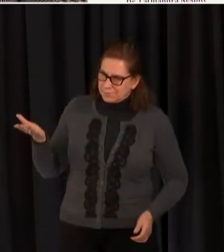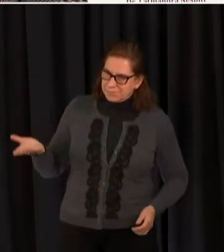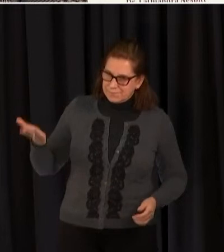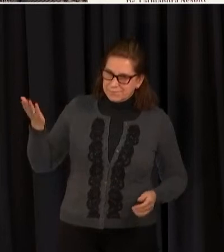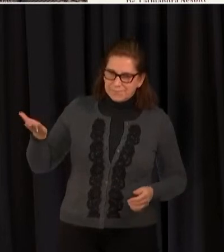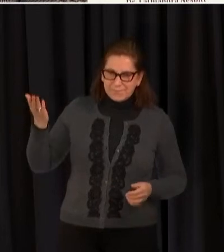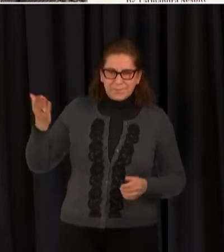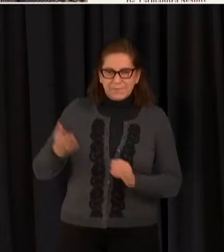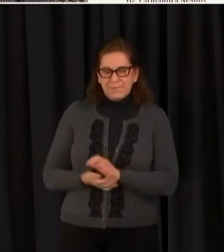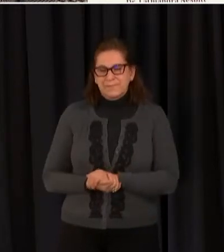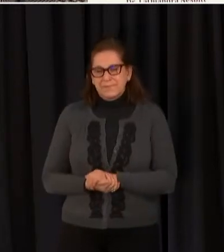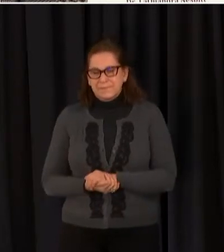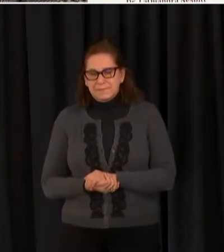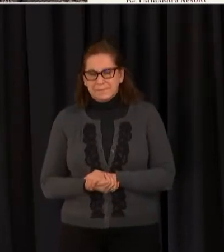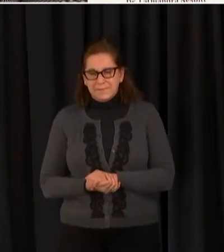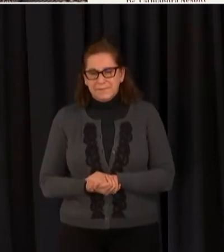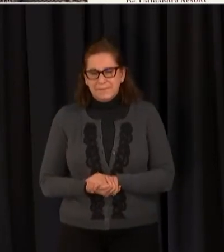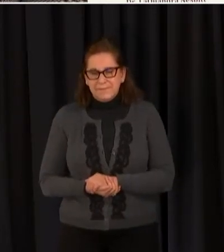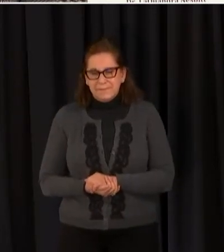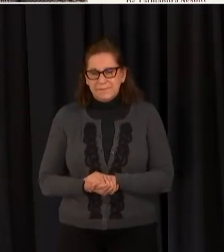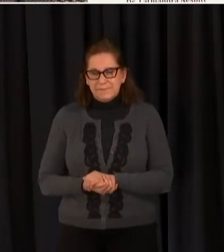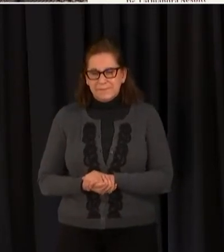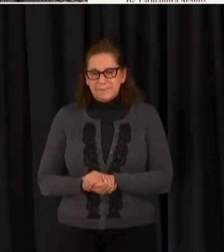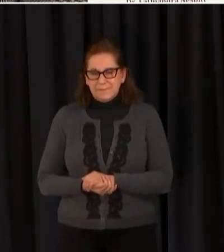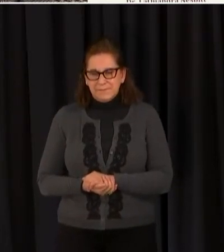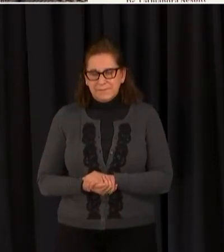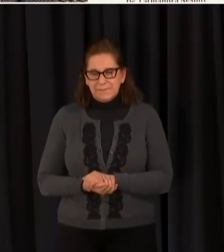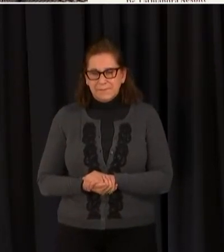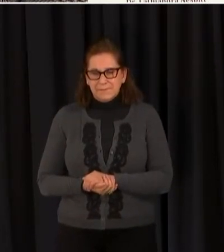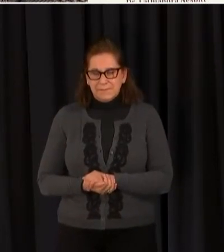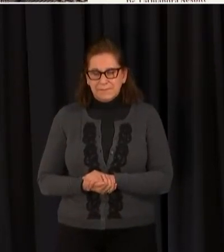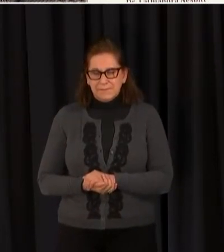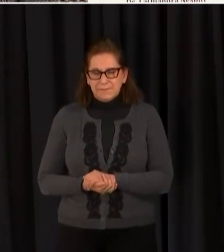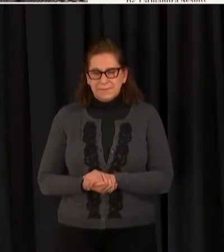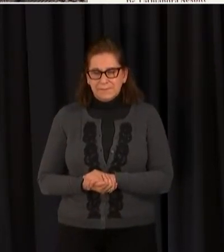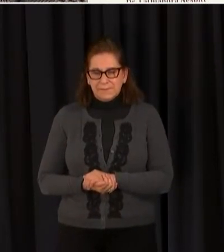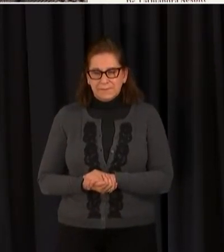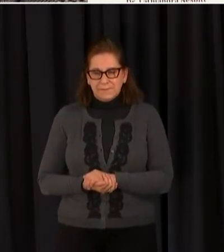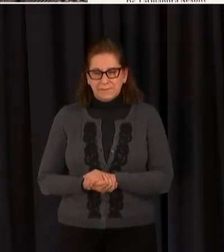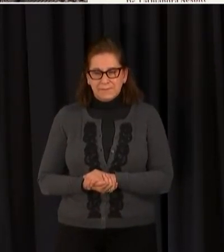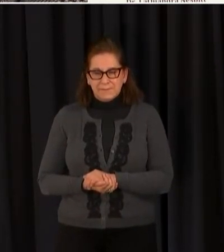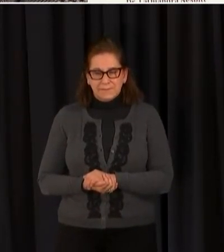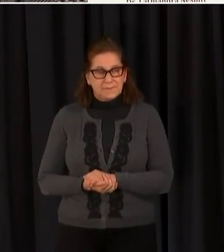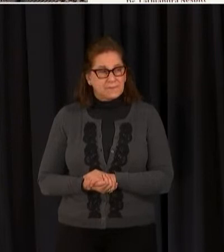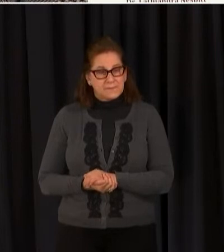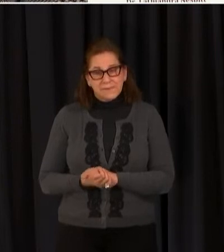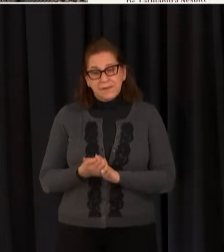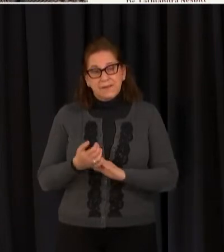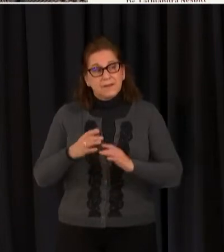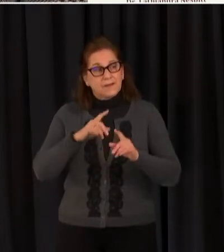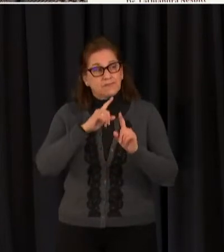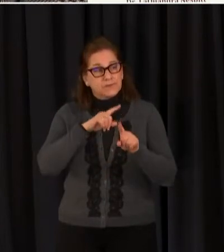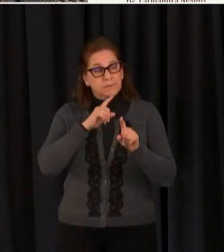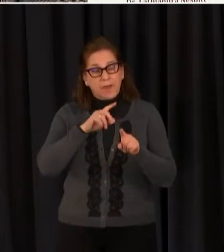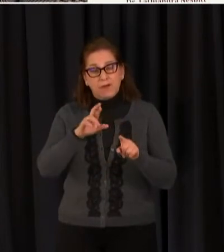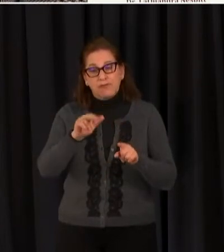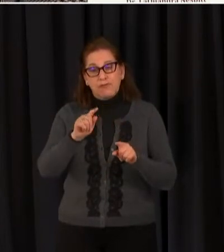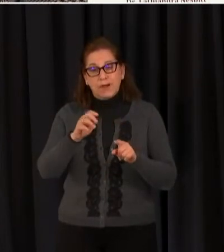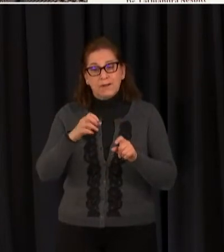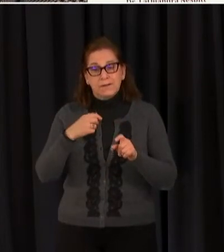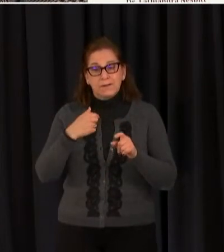difference between the response rate for seniors in priority zip codes and seniors across the city. And so we expect that they may